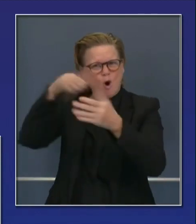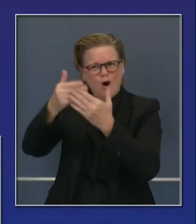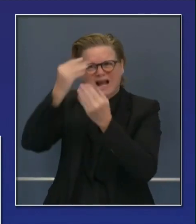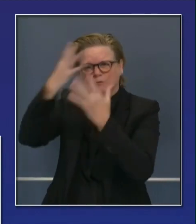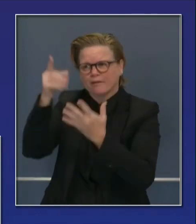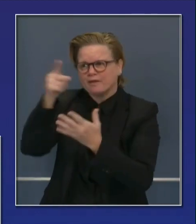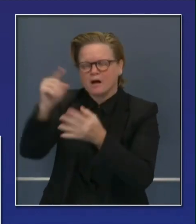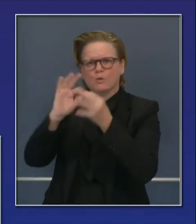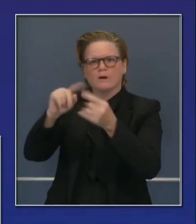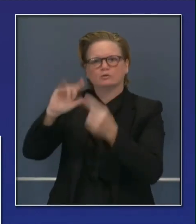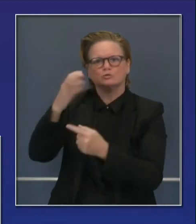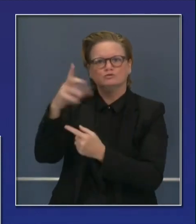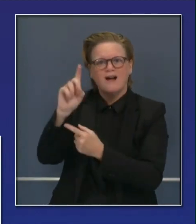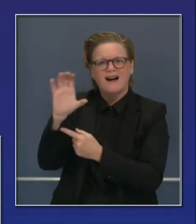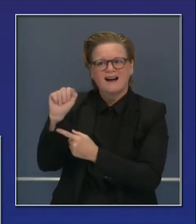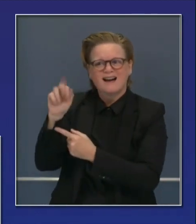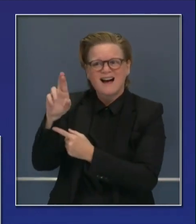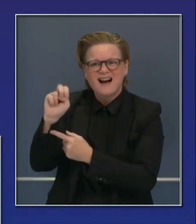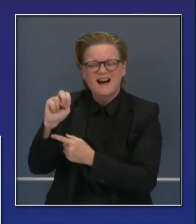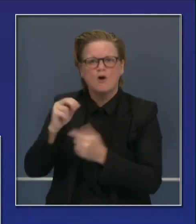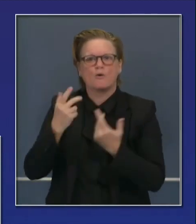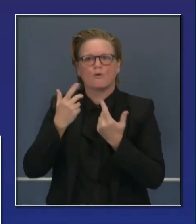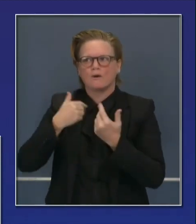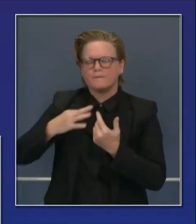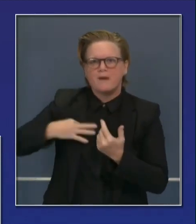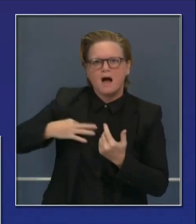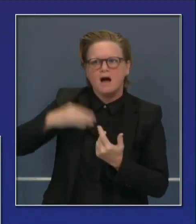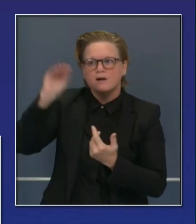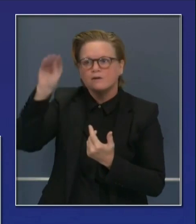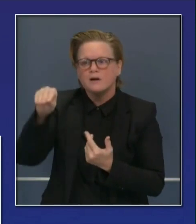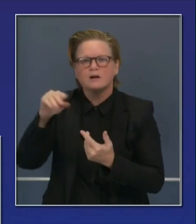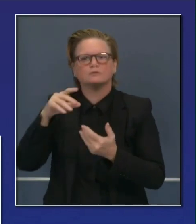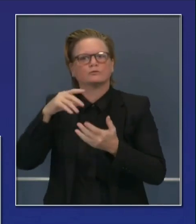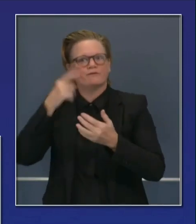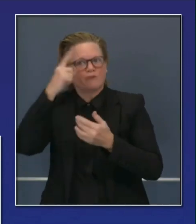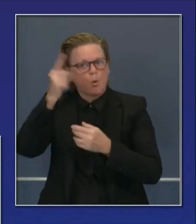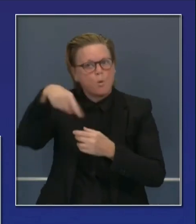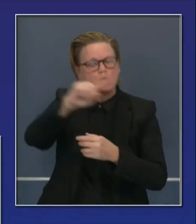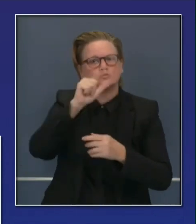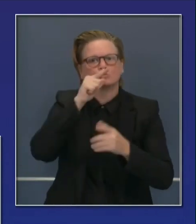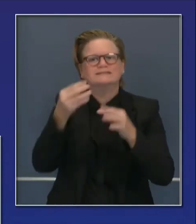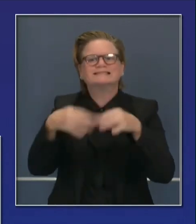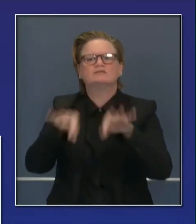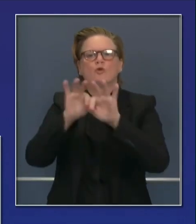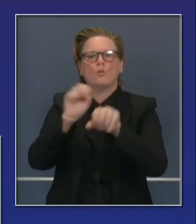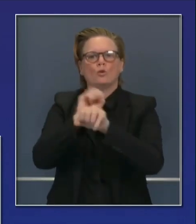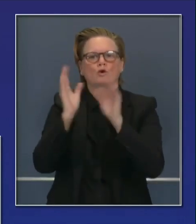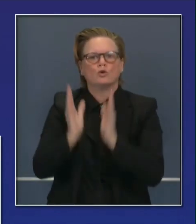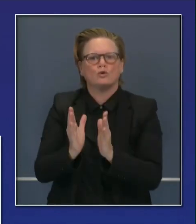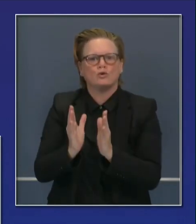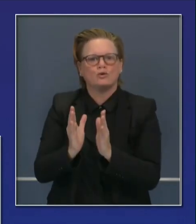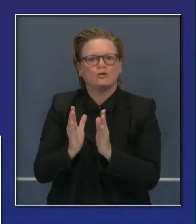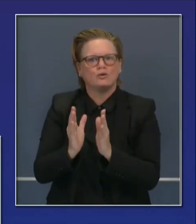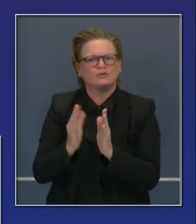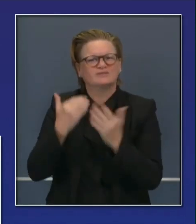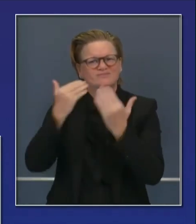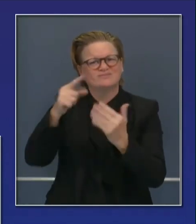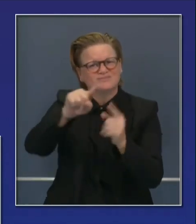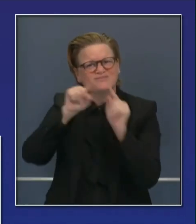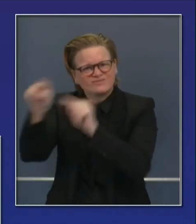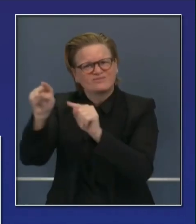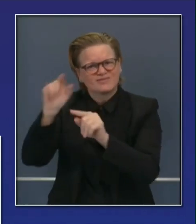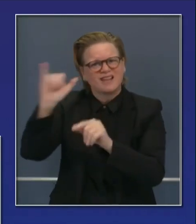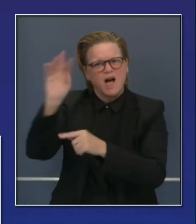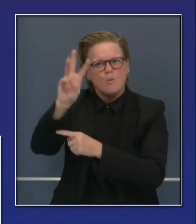childcare, particularly for essential workers. Just want to remind people of what's out there and these very, very critical